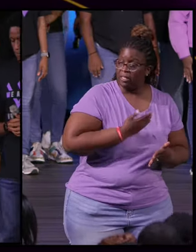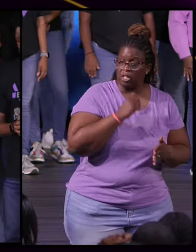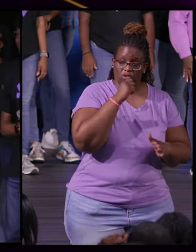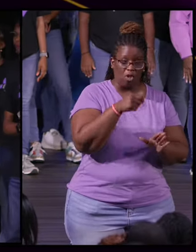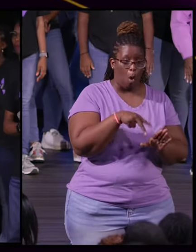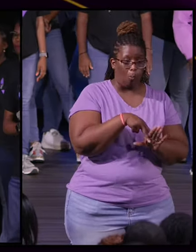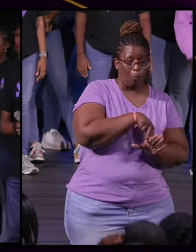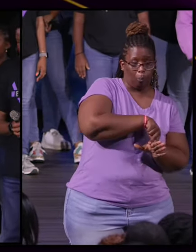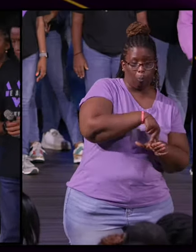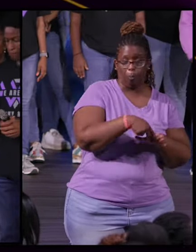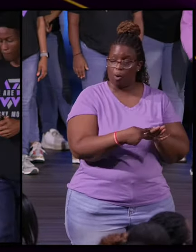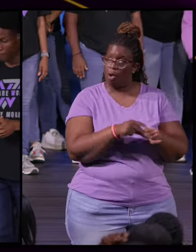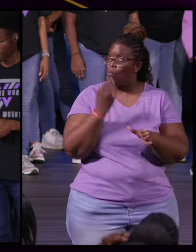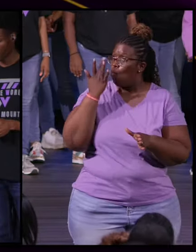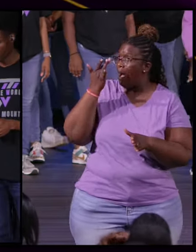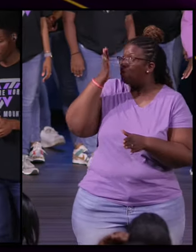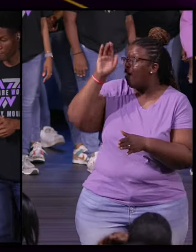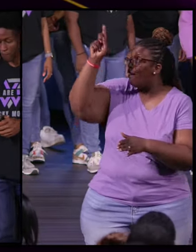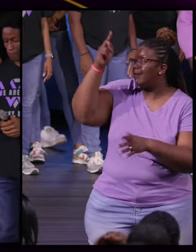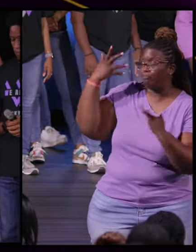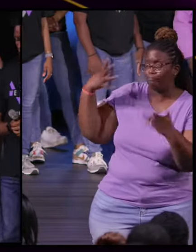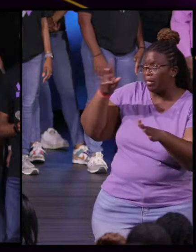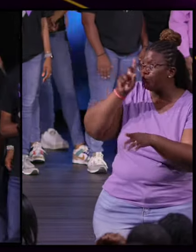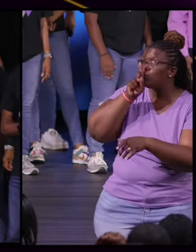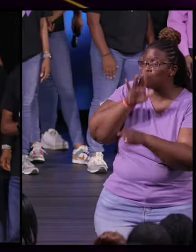he who promised is faithful.